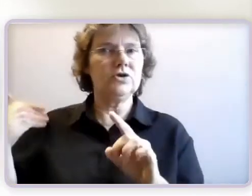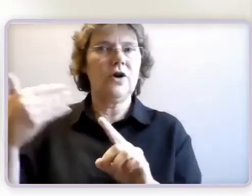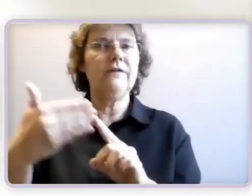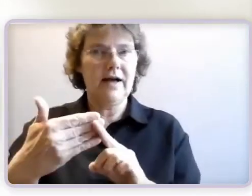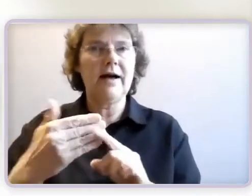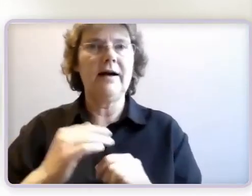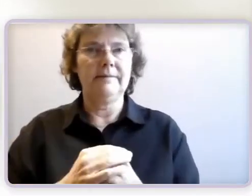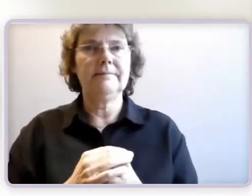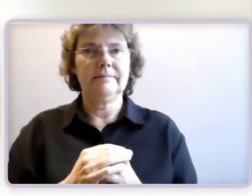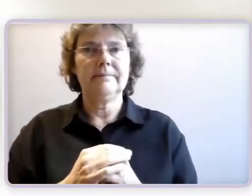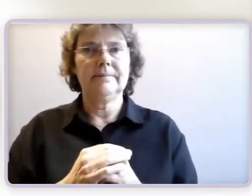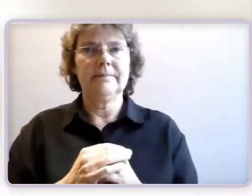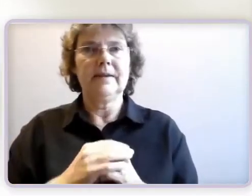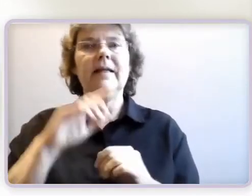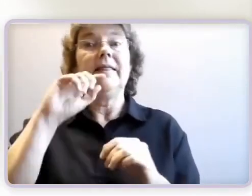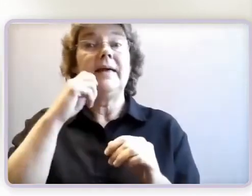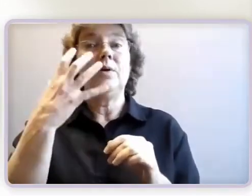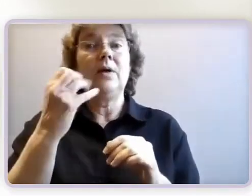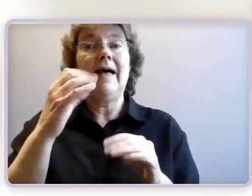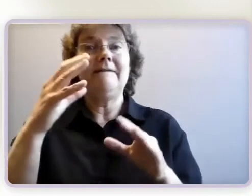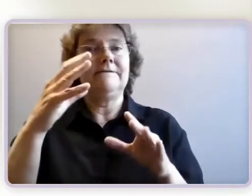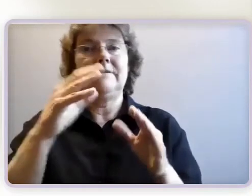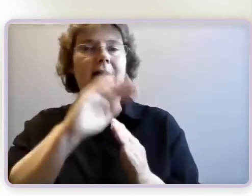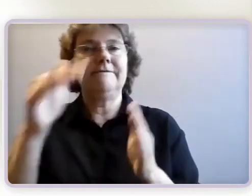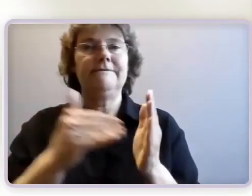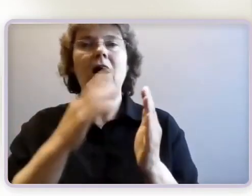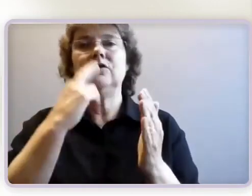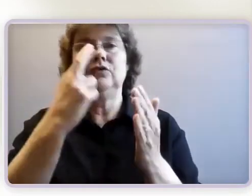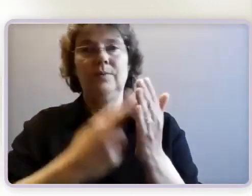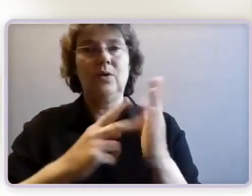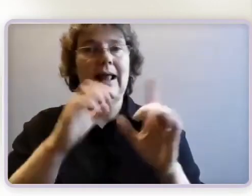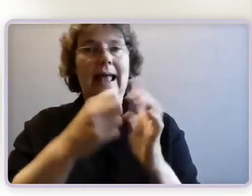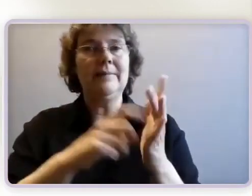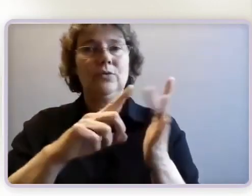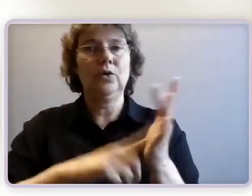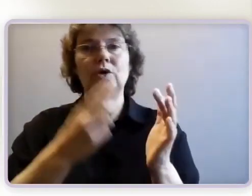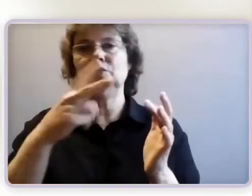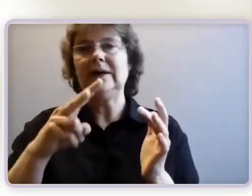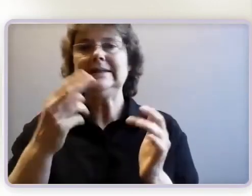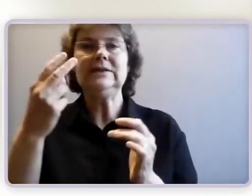There will then be a final report in April 2022.